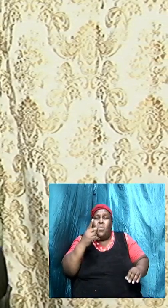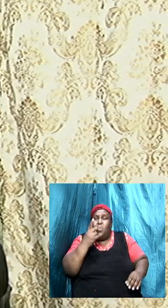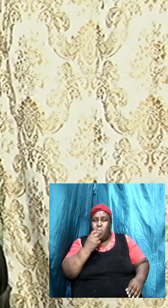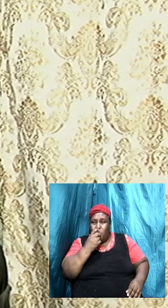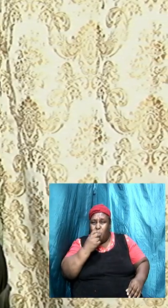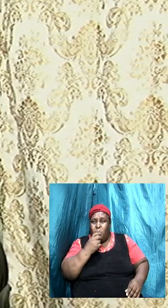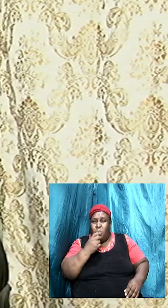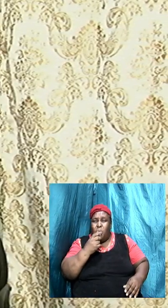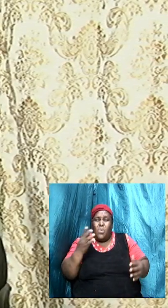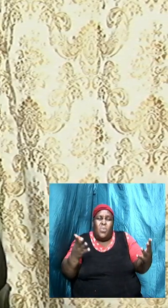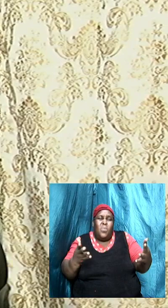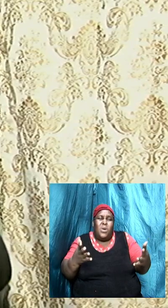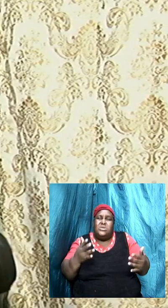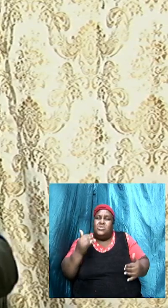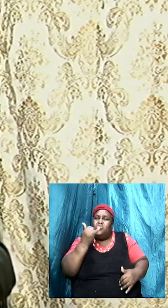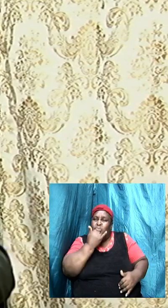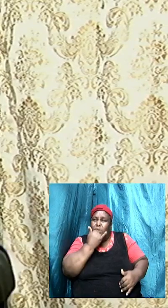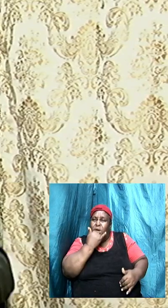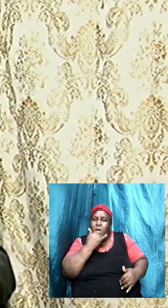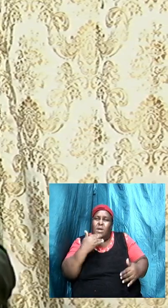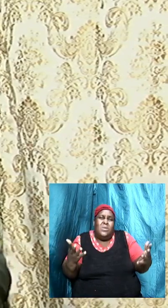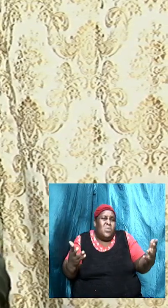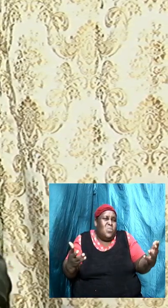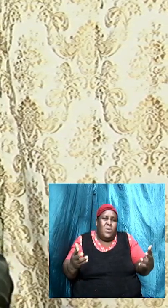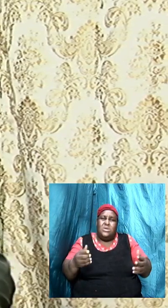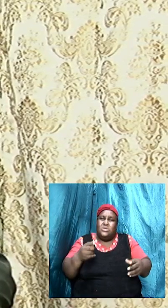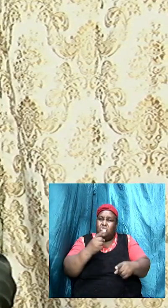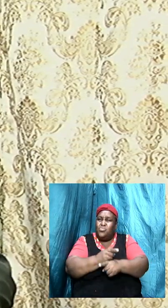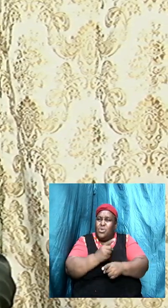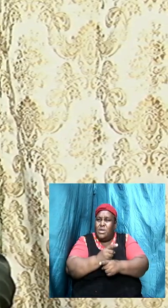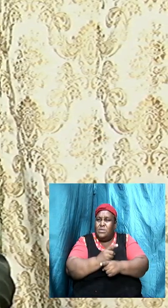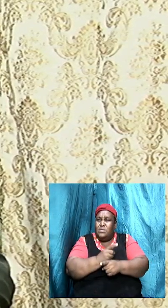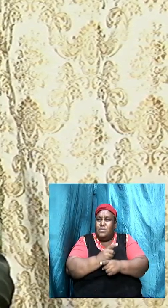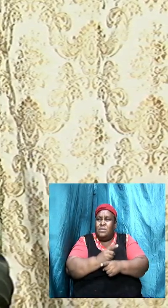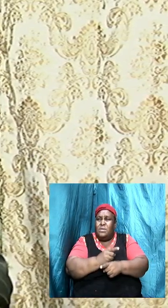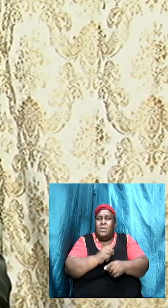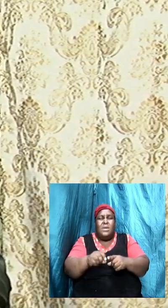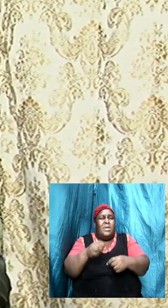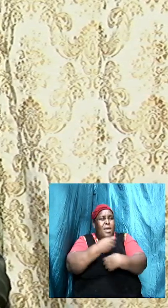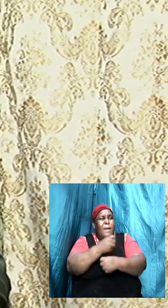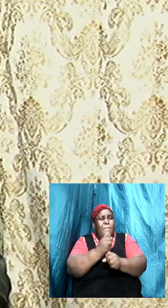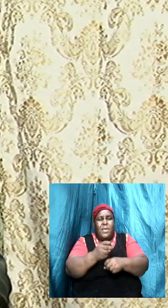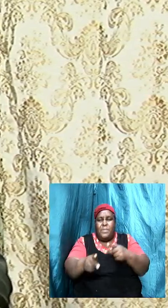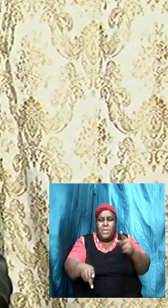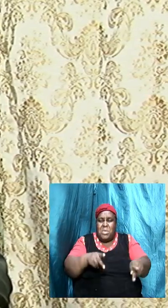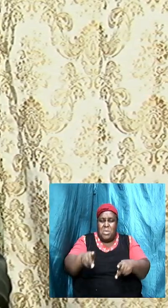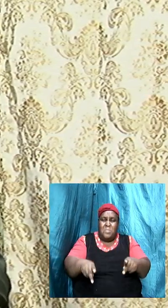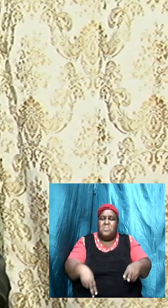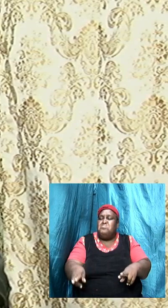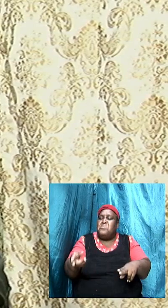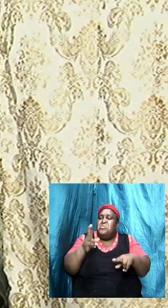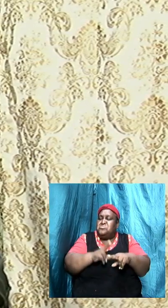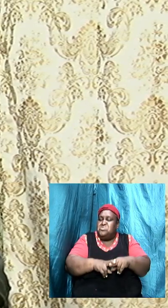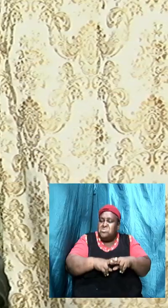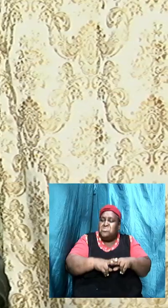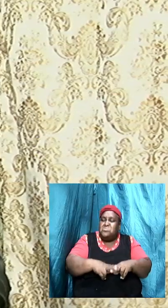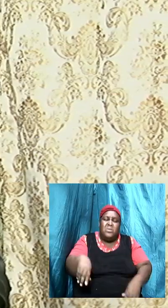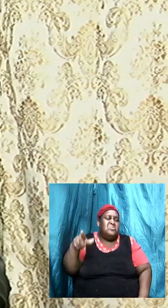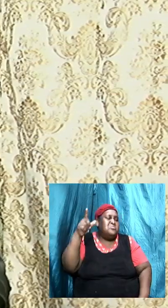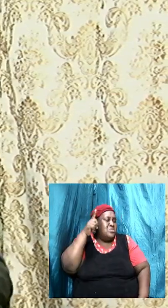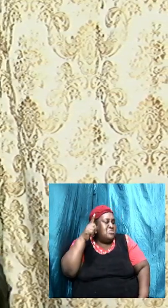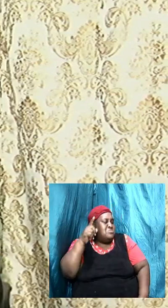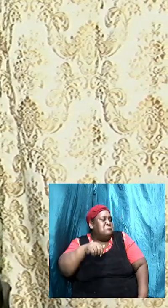So as individuals, as a church, we can't allow folks, and we can't just sit and just listen